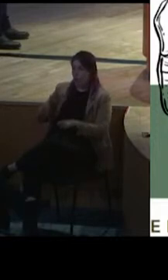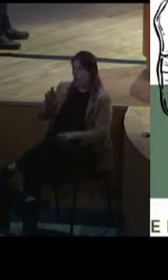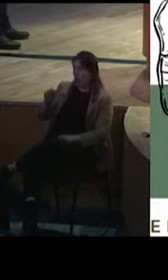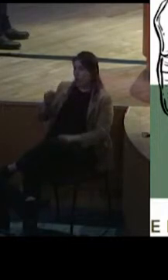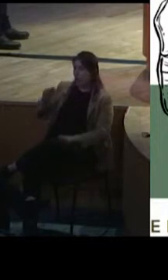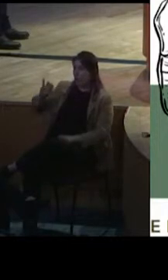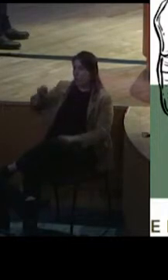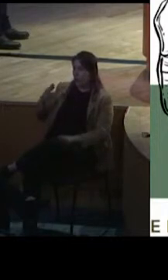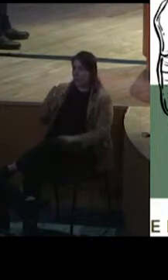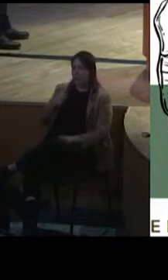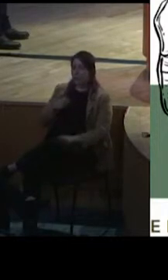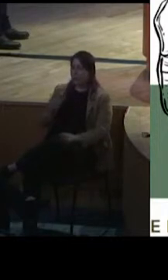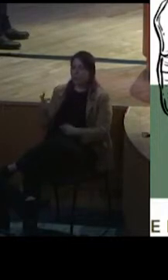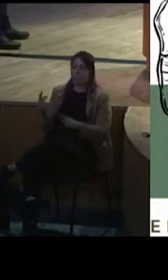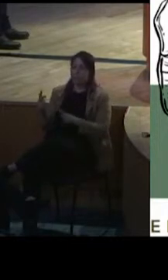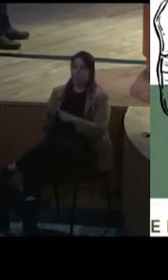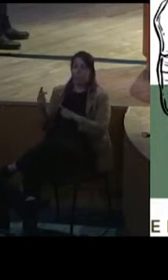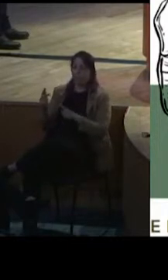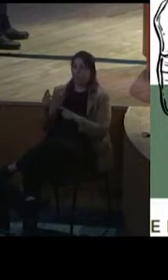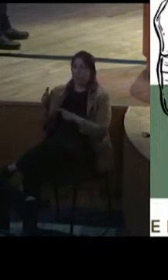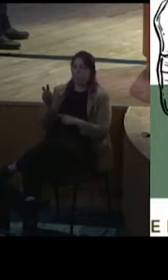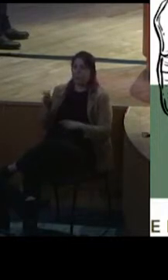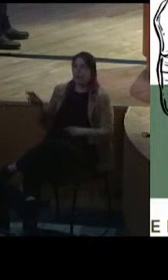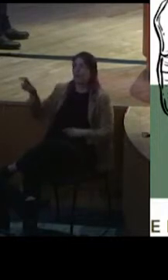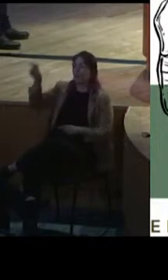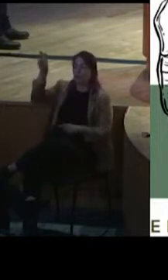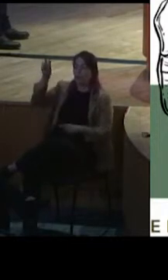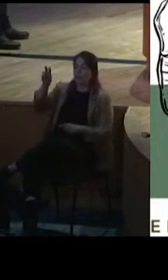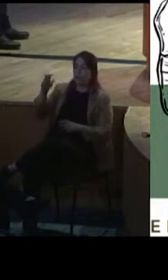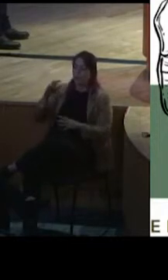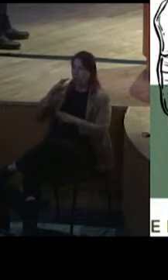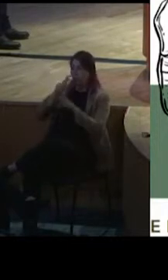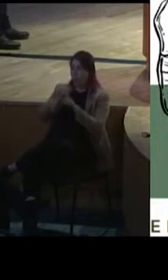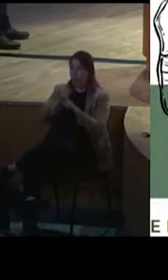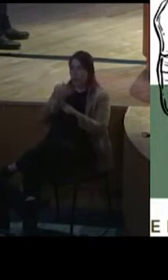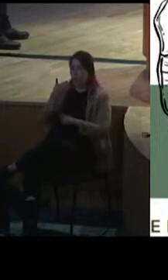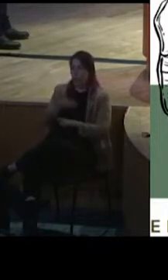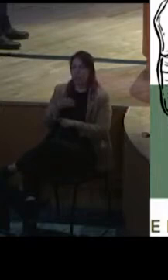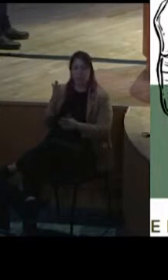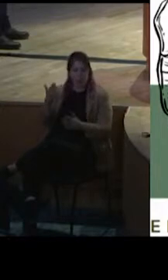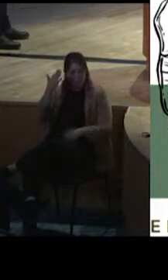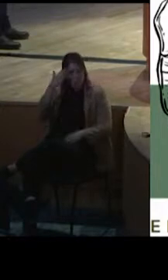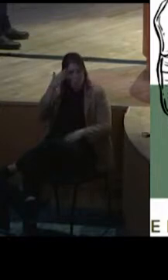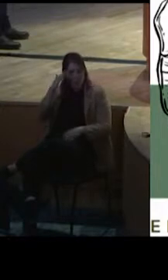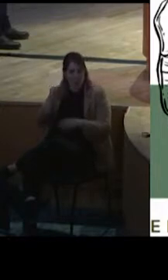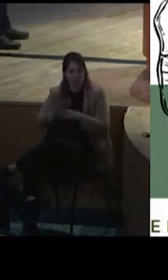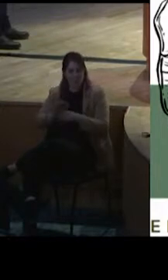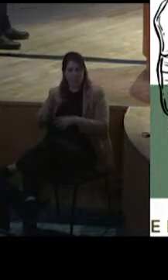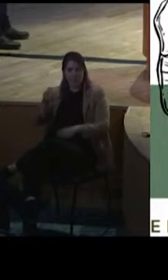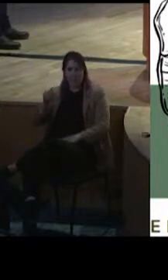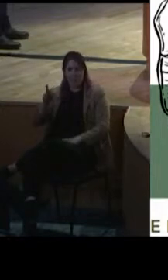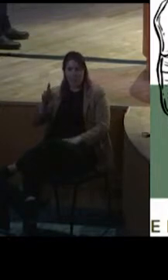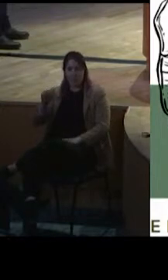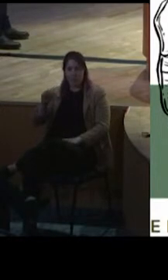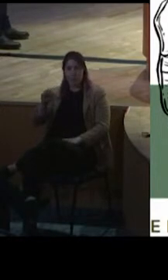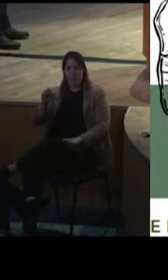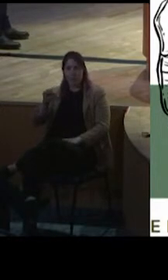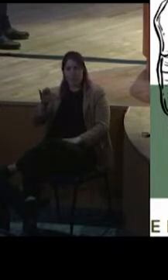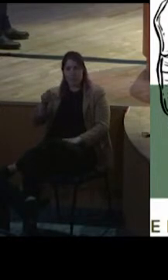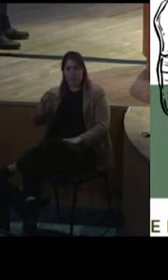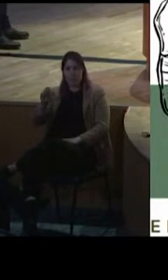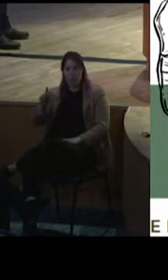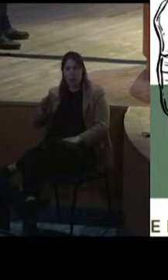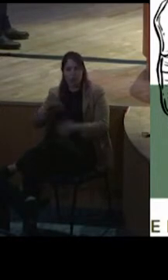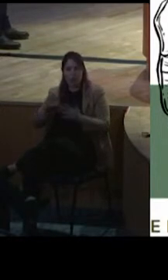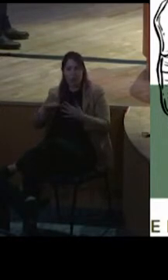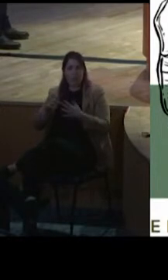one of the top tourist attractions in Oʻahu. You guys might be familiar with the movie Jurassic Park, Jurassic World. This is the place that it